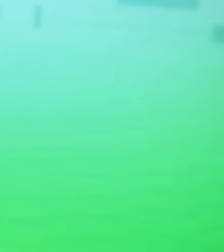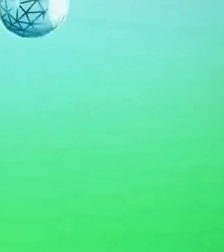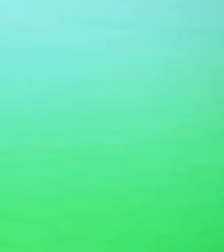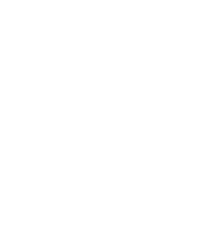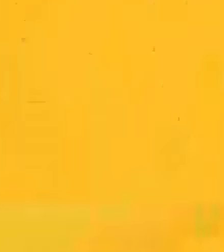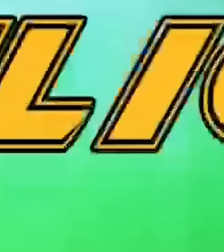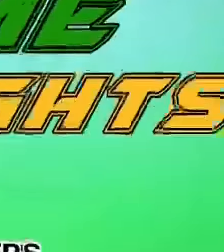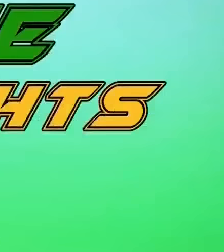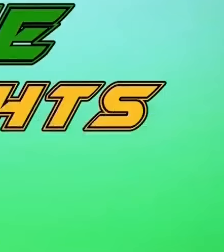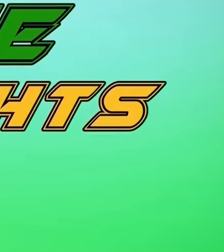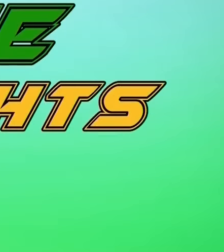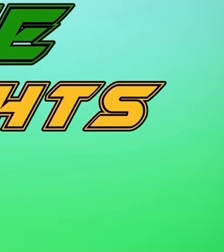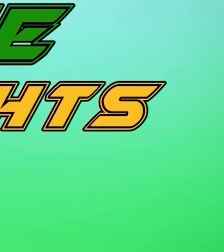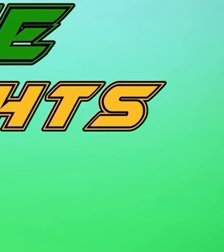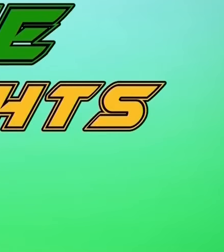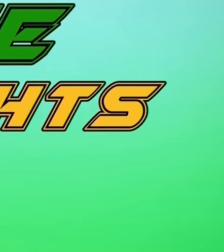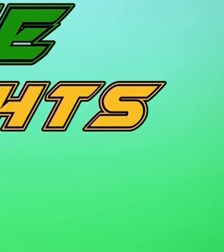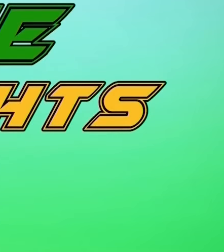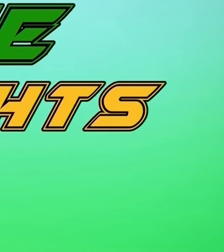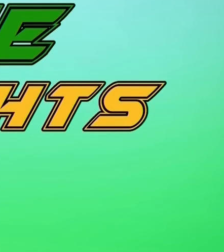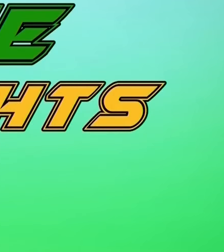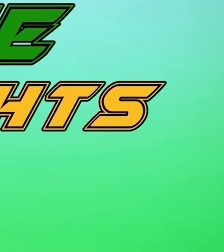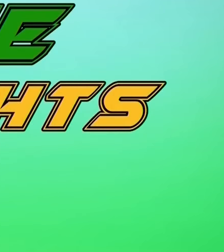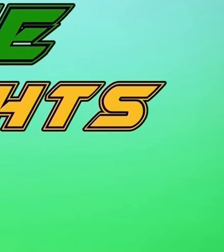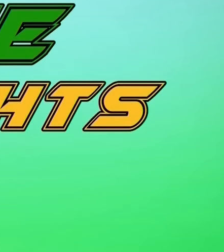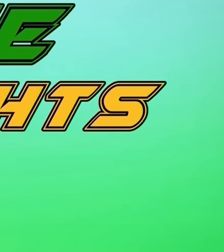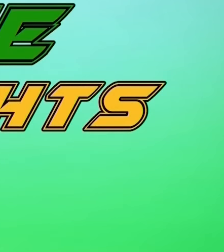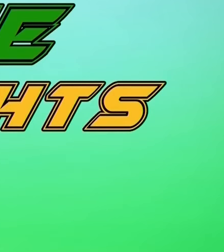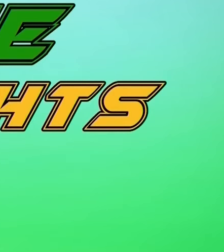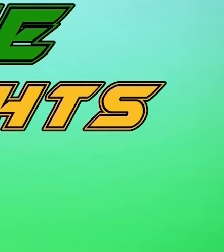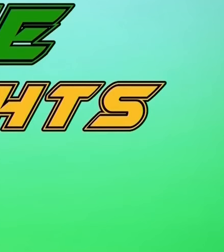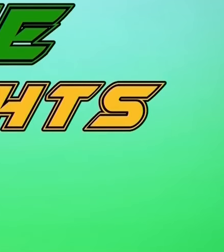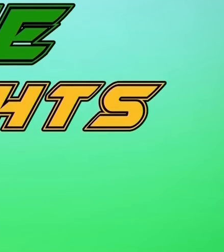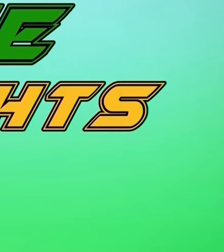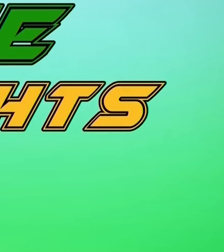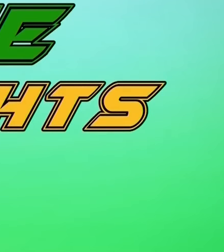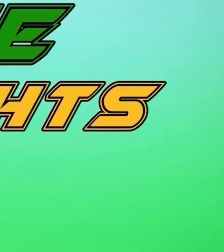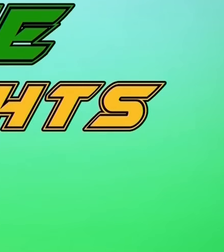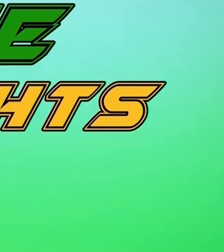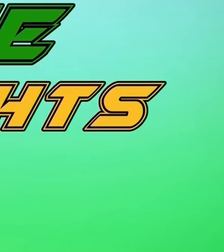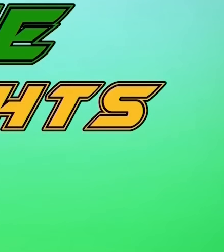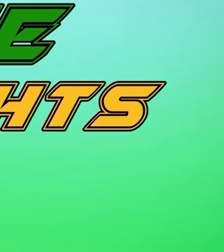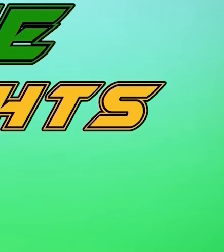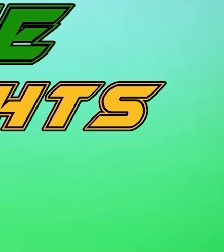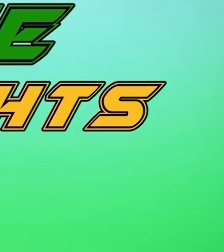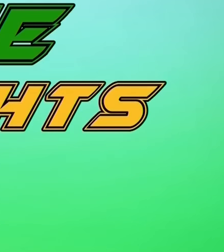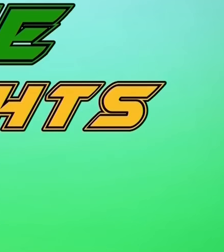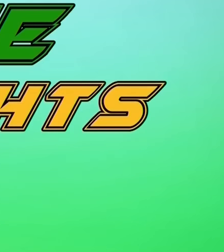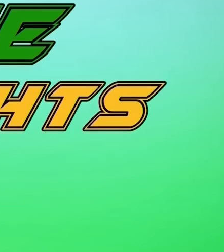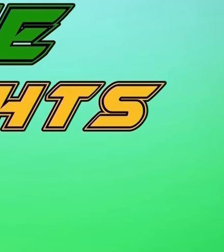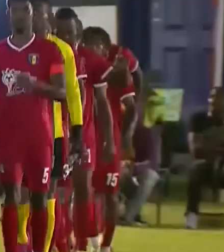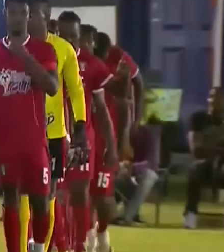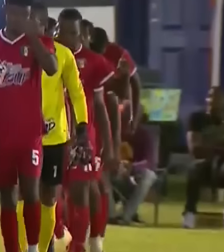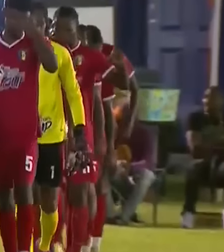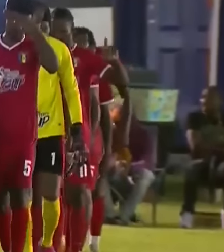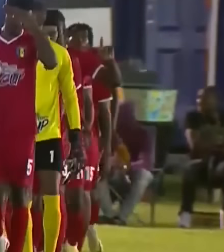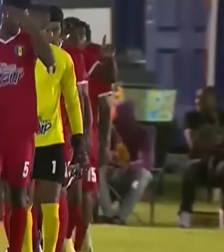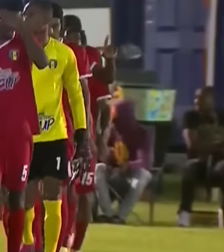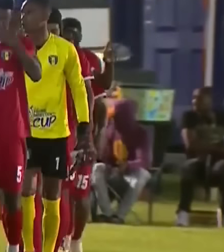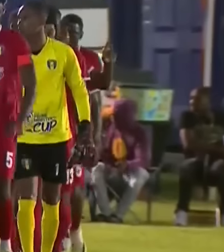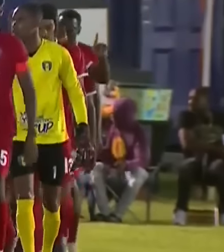Cup. Here now are your Flow game highlights. Stay connected at home and on the go with Flow. It was